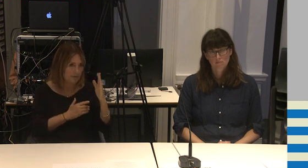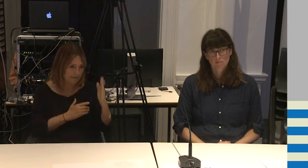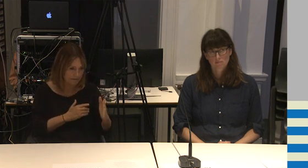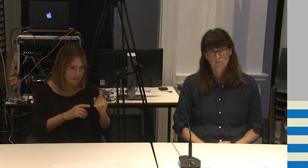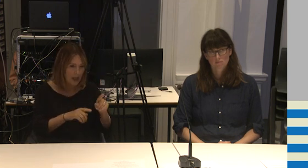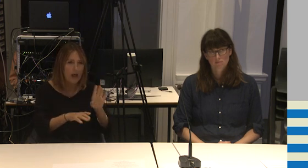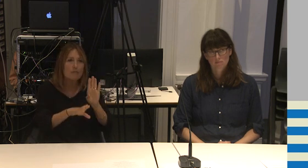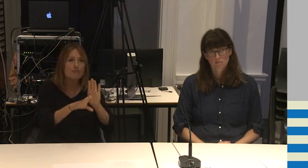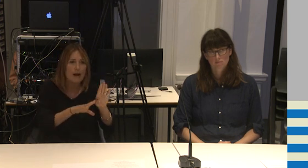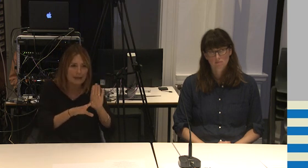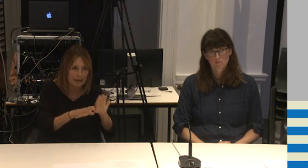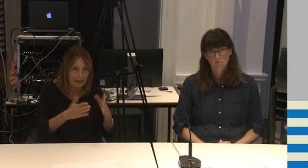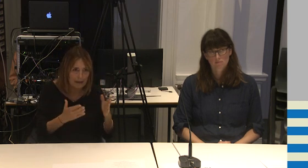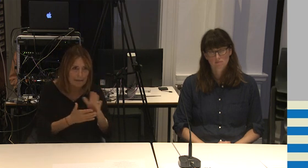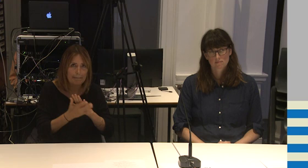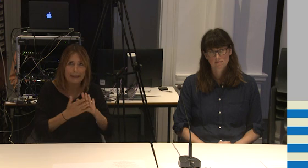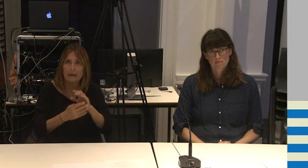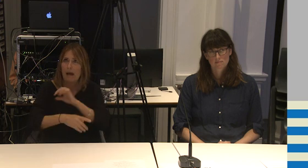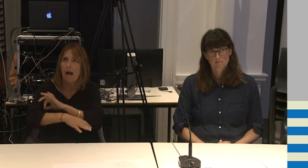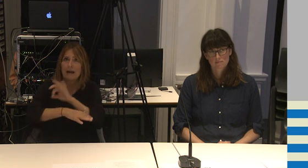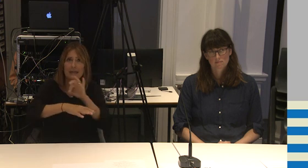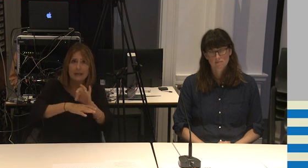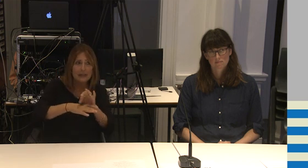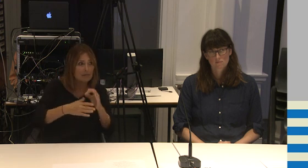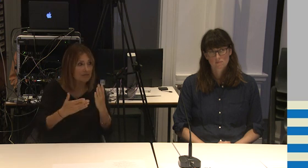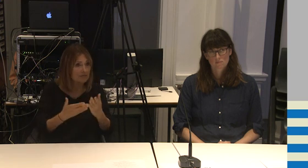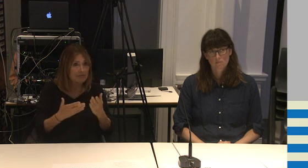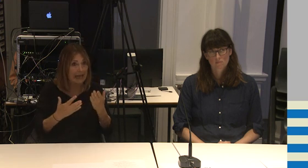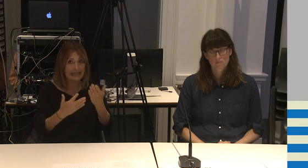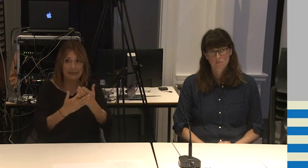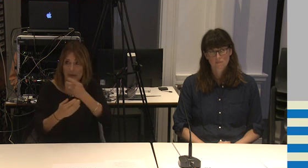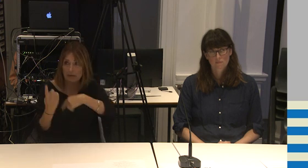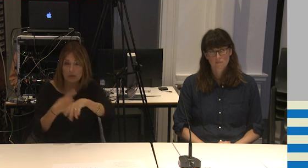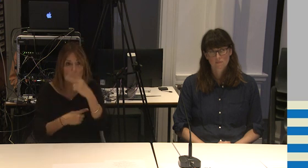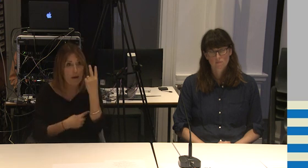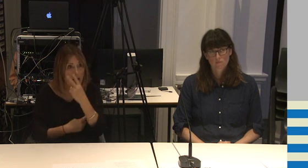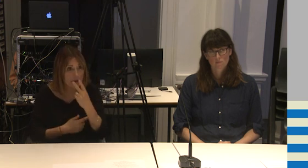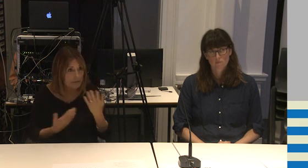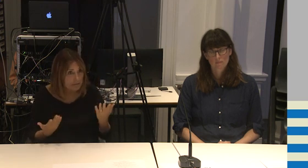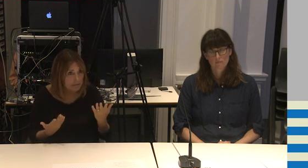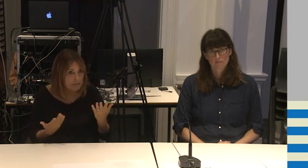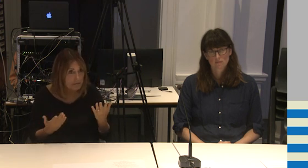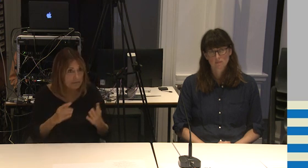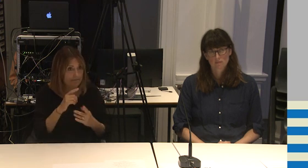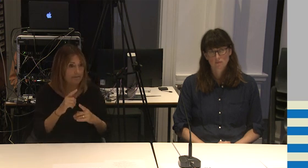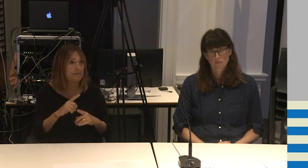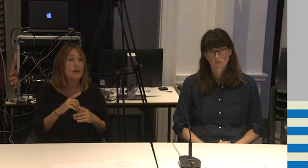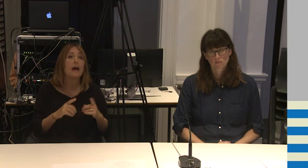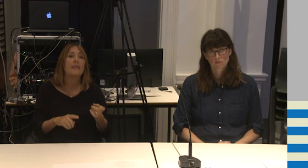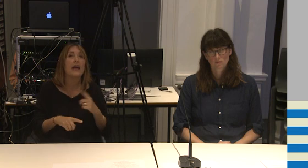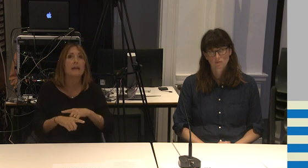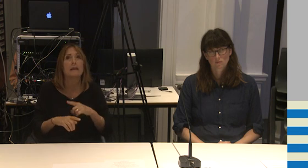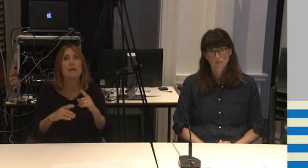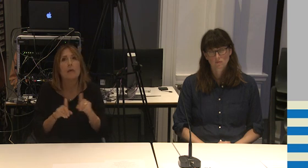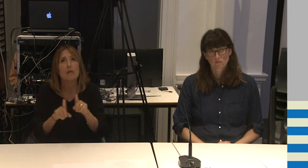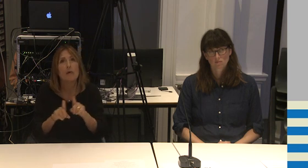of how accessible is architecture to blind people at the moment? And then there's what potential do blind